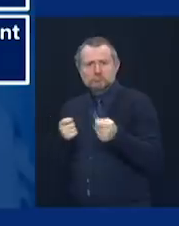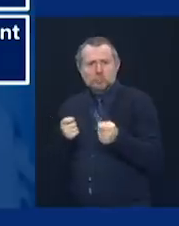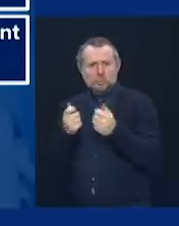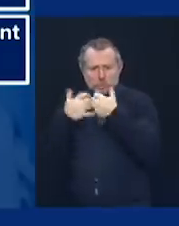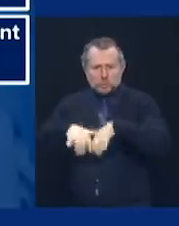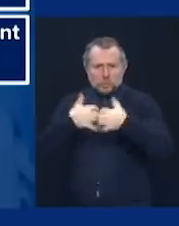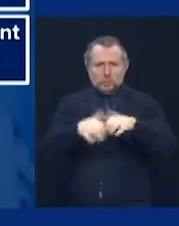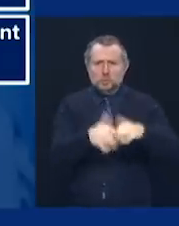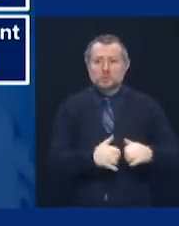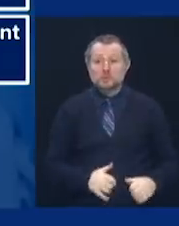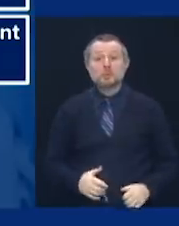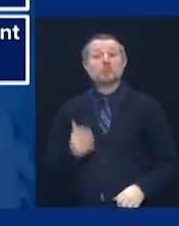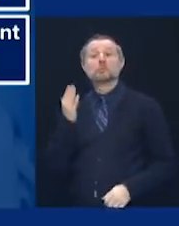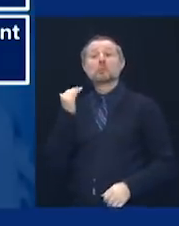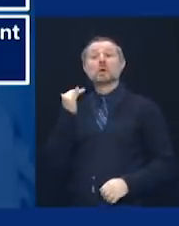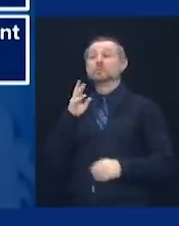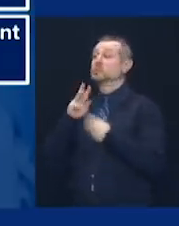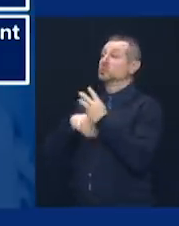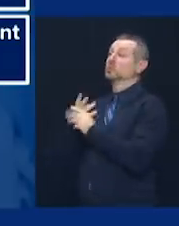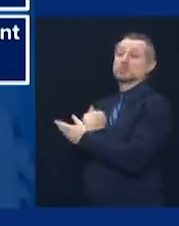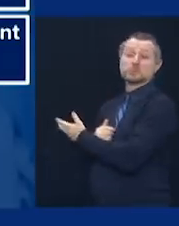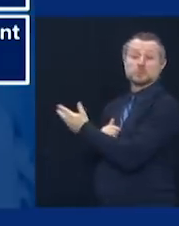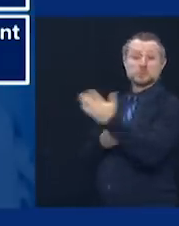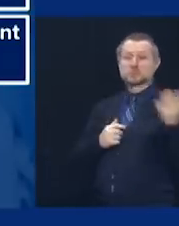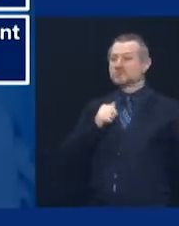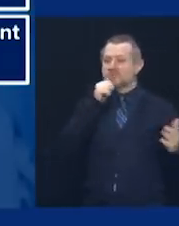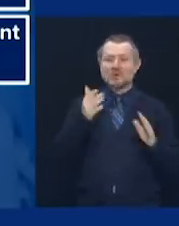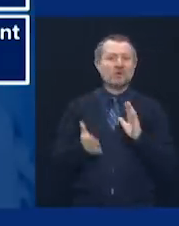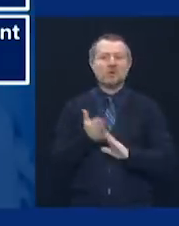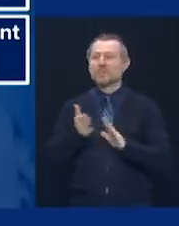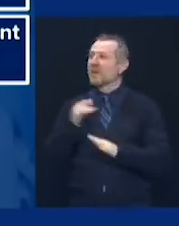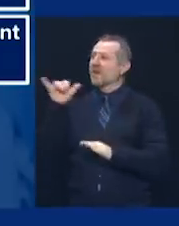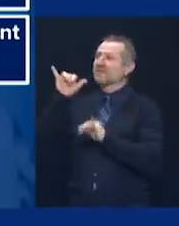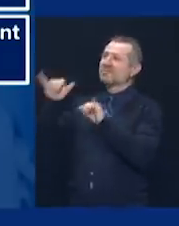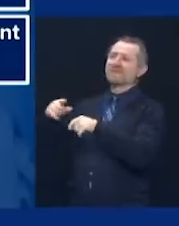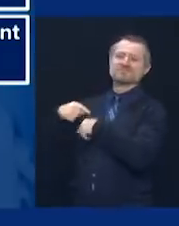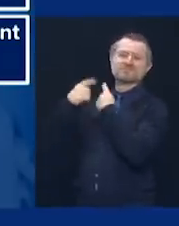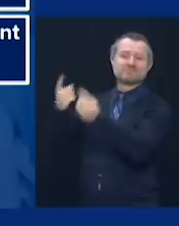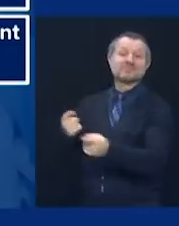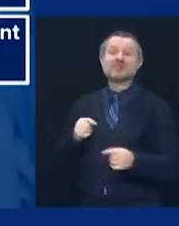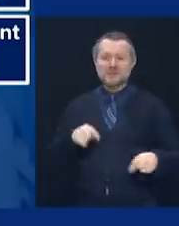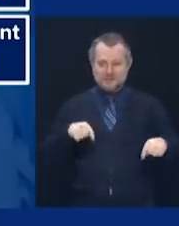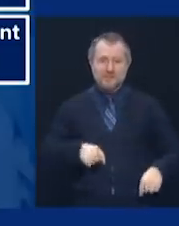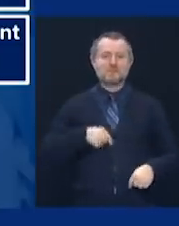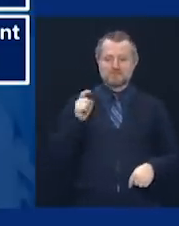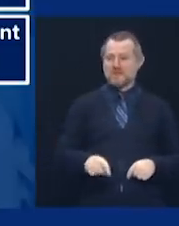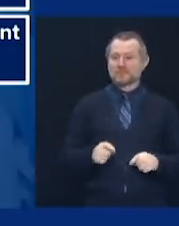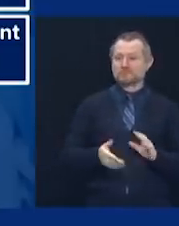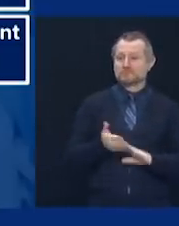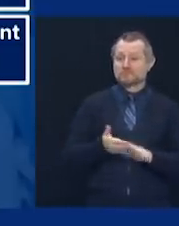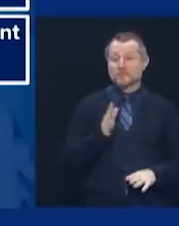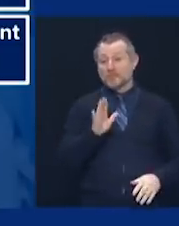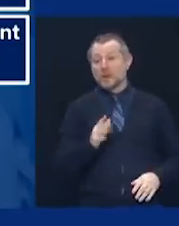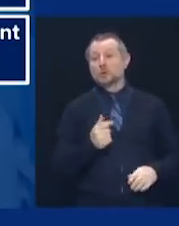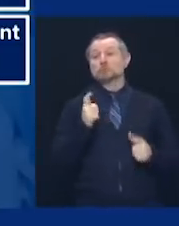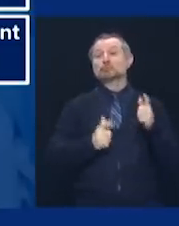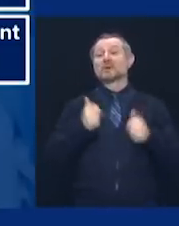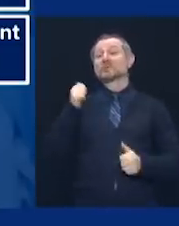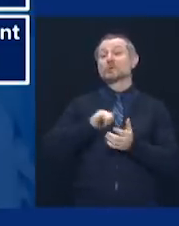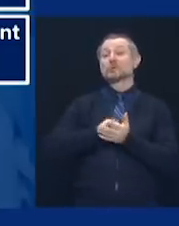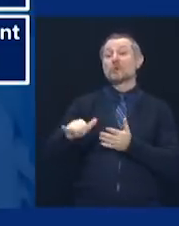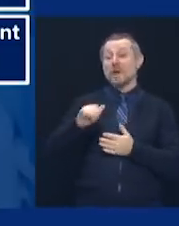hospitals, but it has to work that way. And Greater New York Hospital Association, which is the representative of all